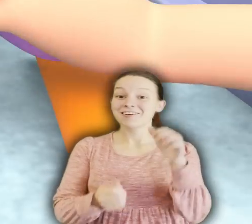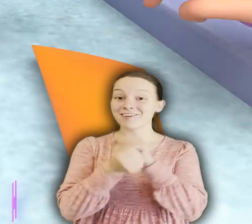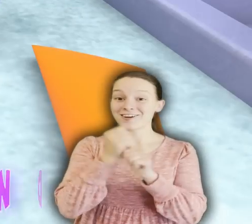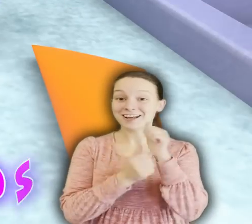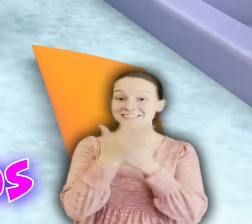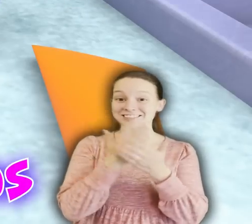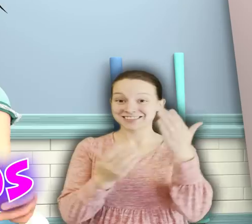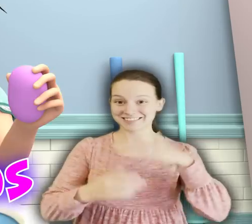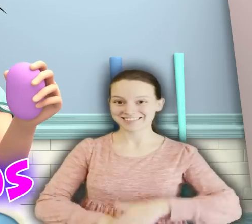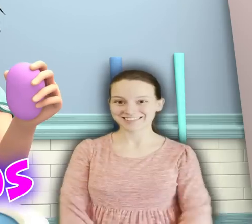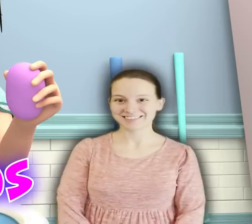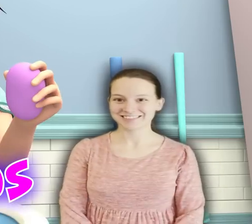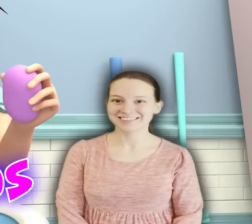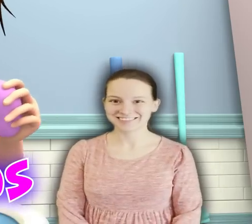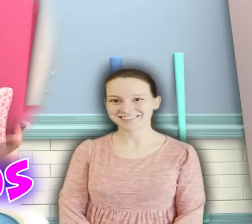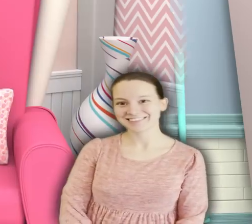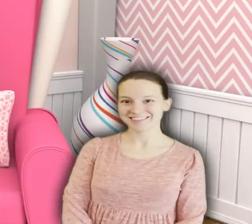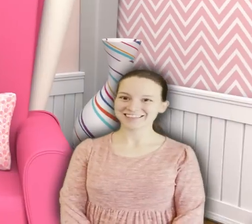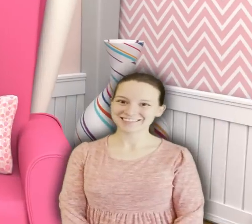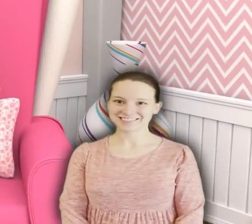wash your hands